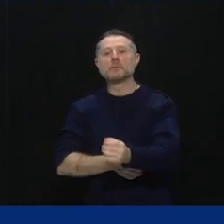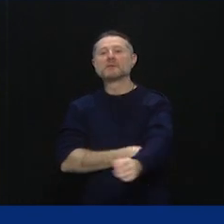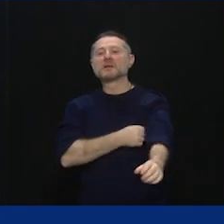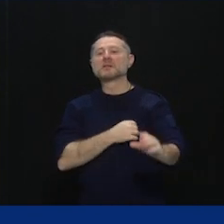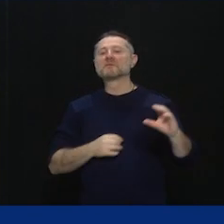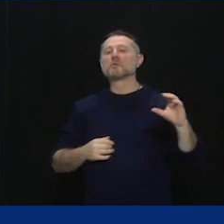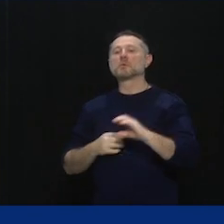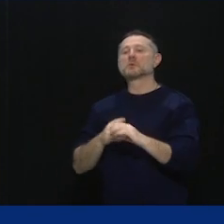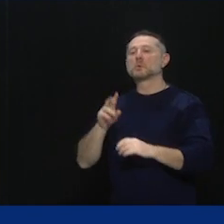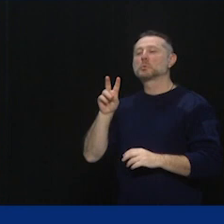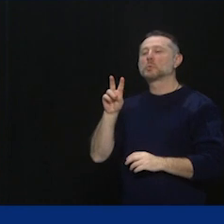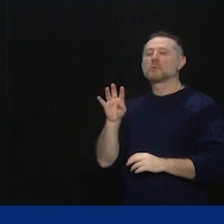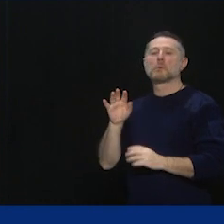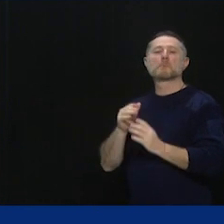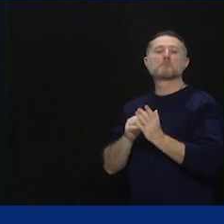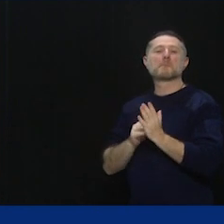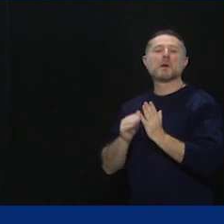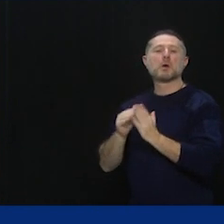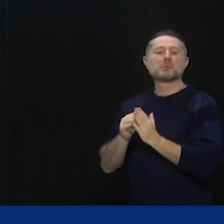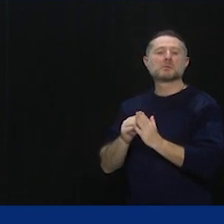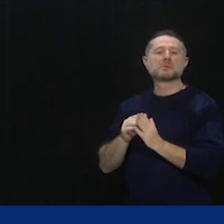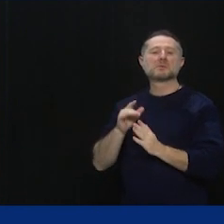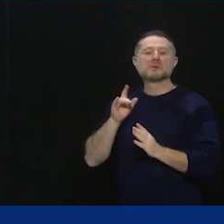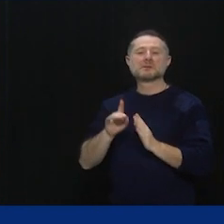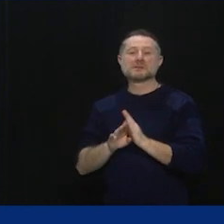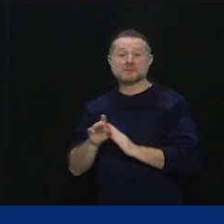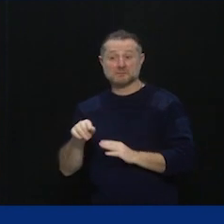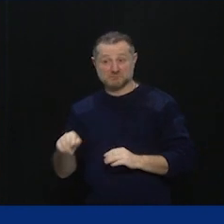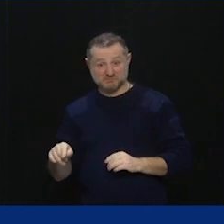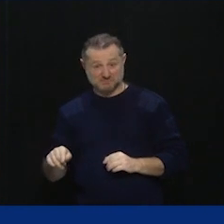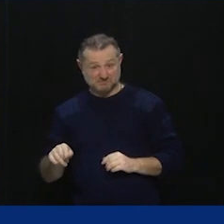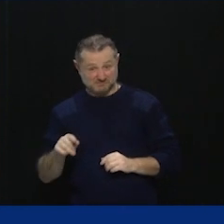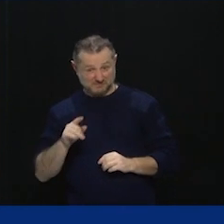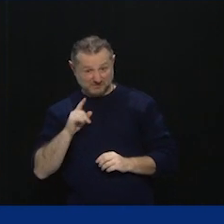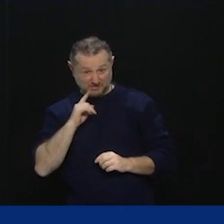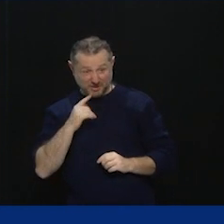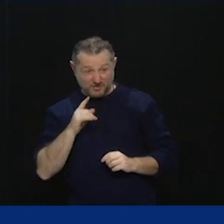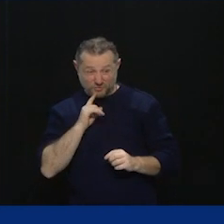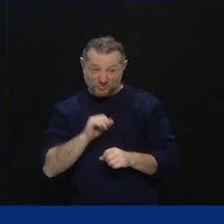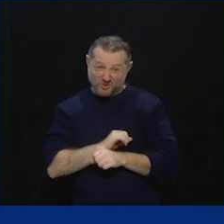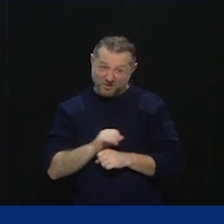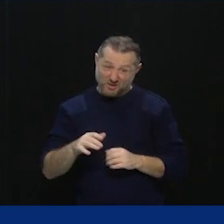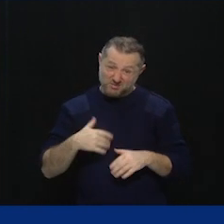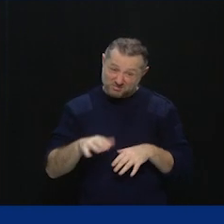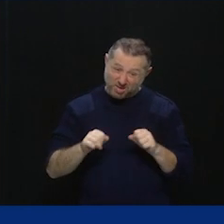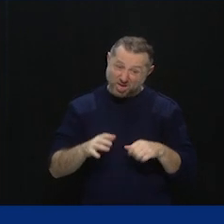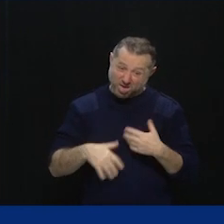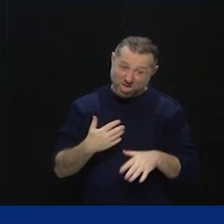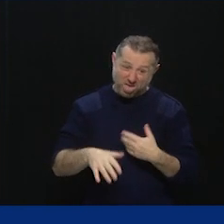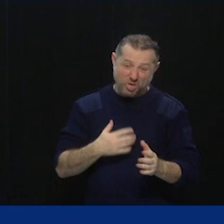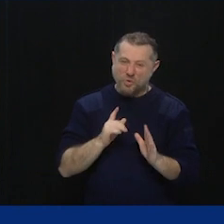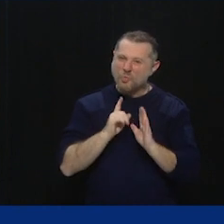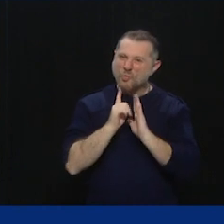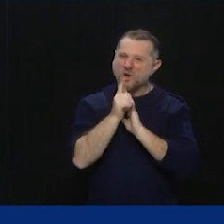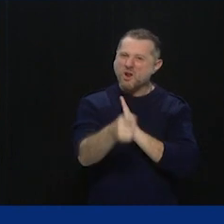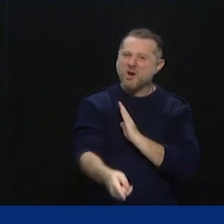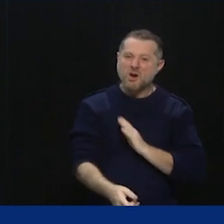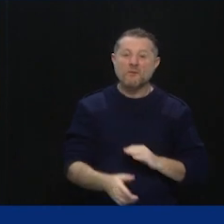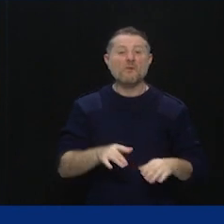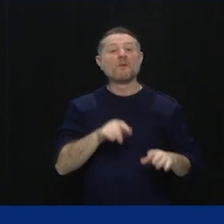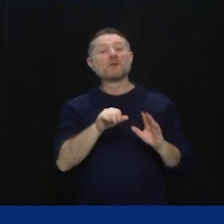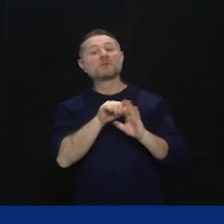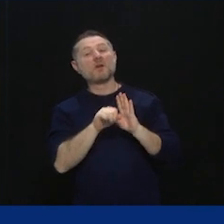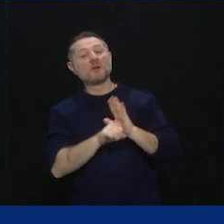a while to get that thing designed and ready to go. And then following up on the state's involvement, a relatively